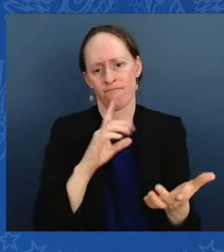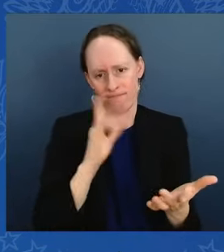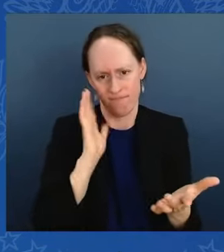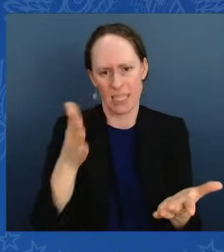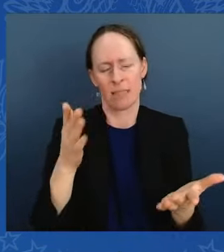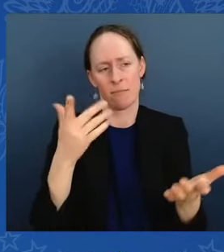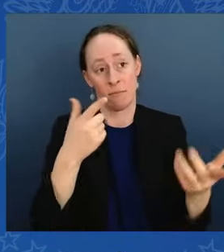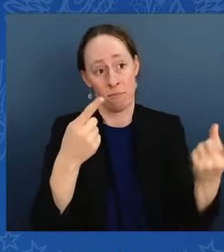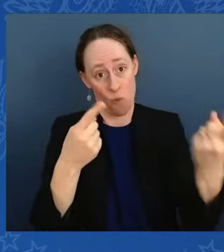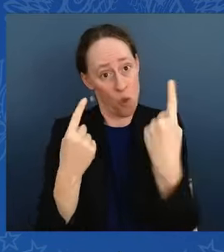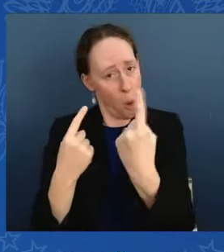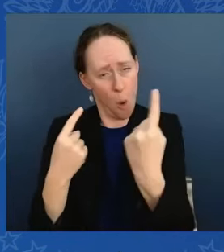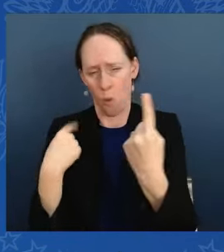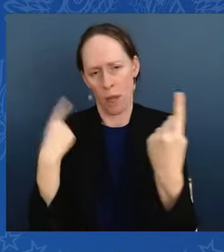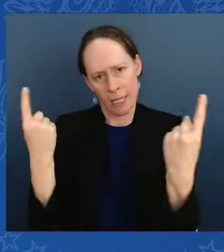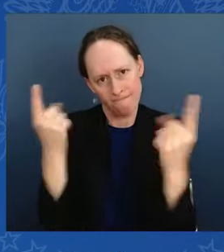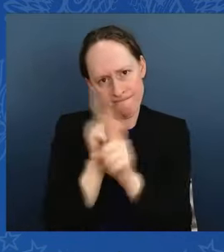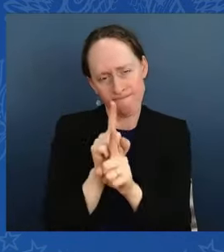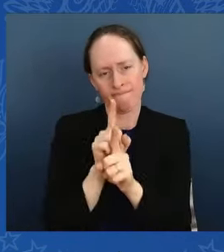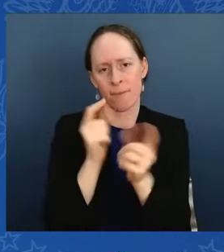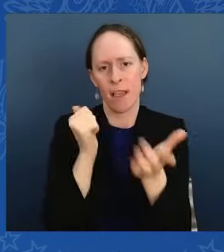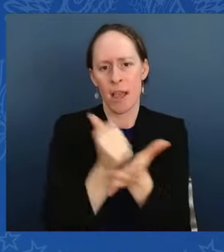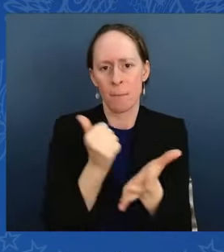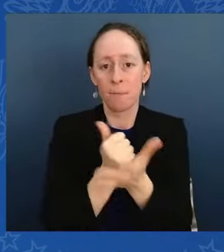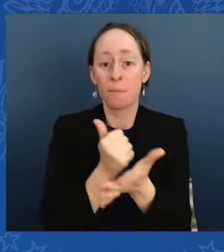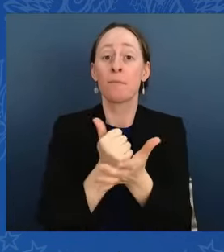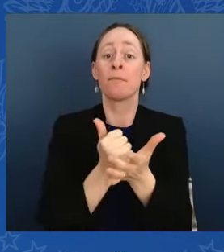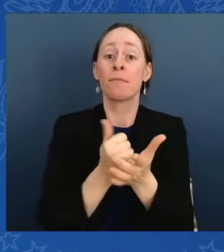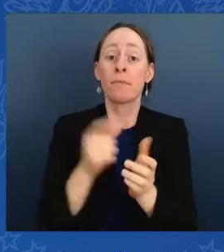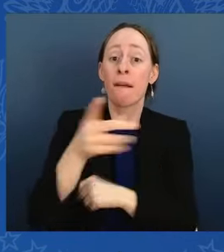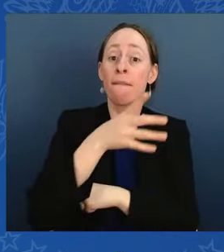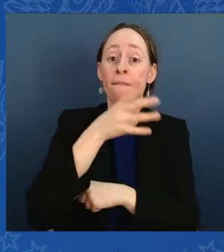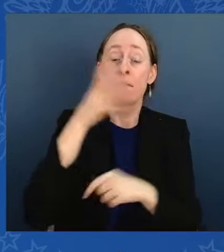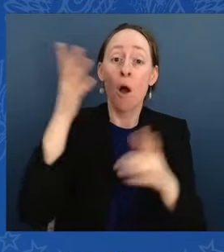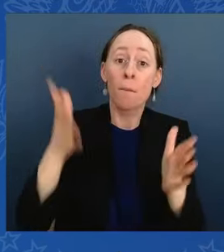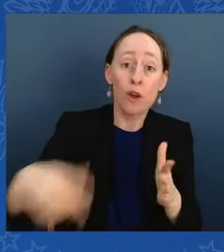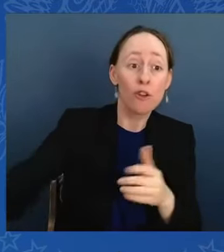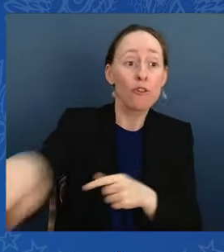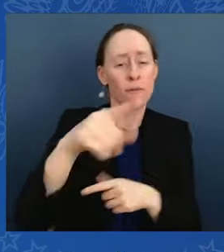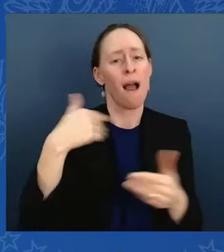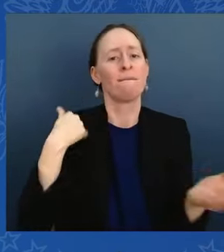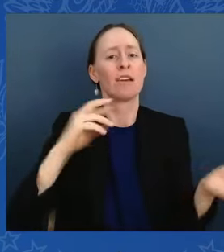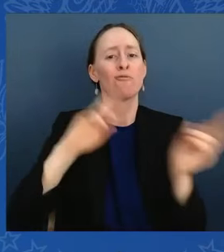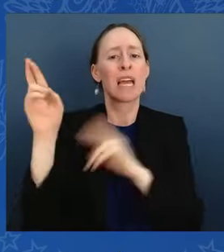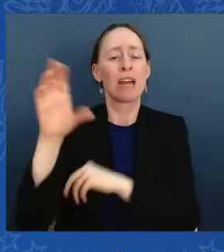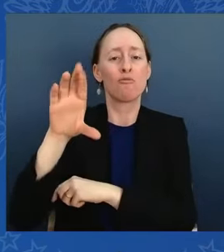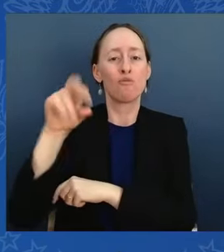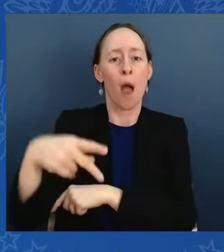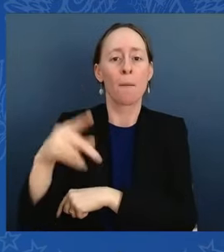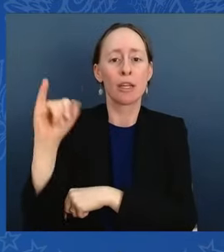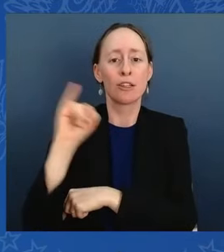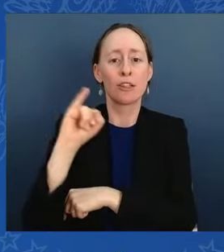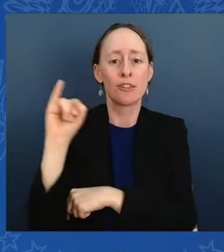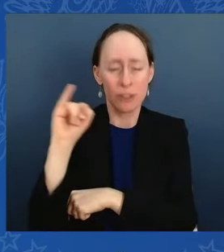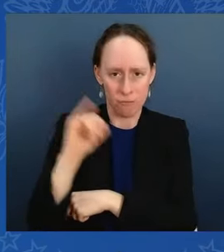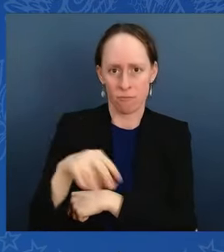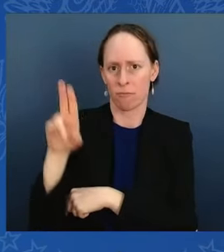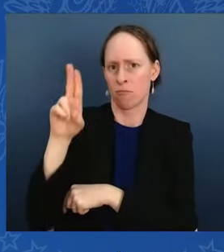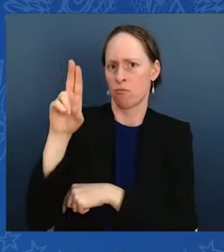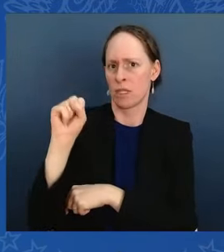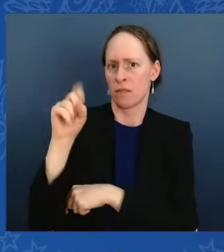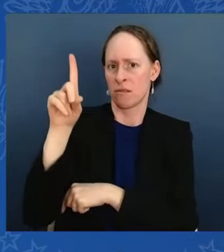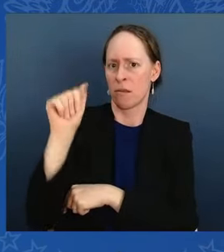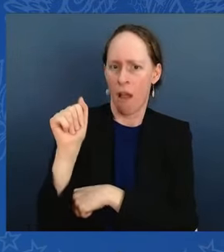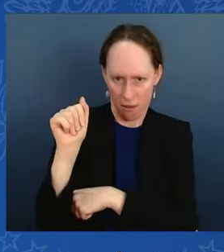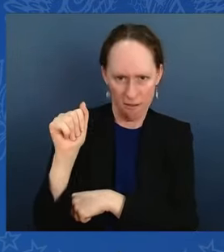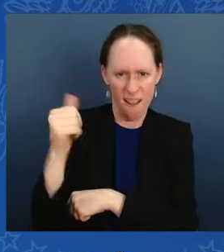to manage risk, such as crop insurance, USDA has a suite of disaster tools designed specifically for farmers and producers to